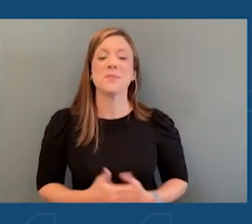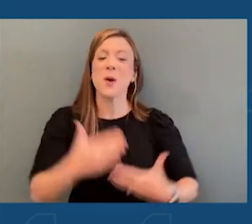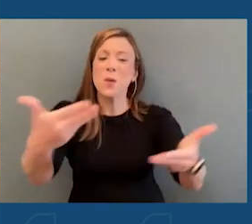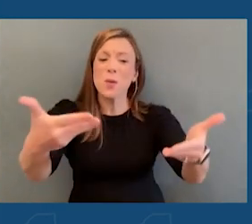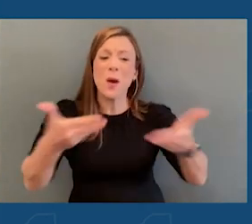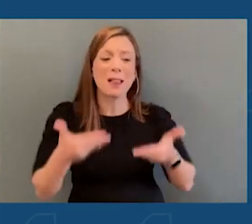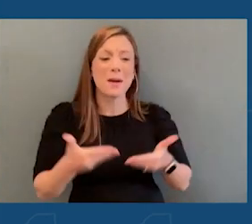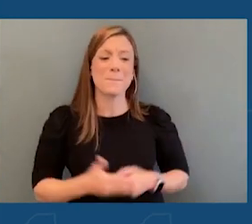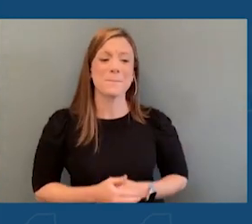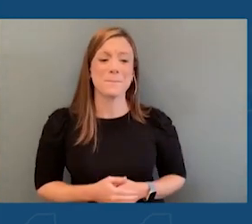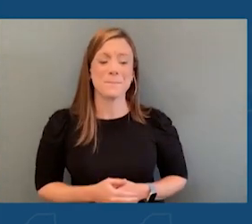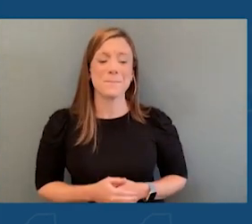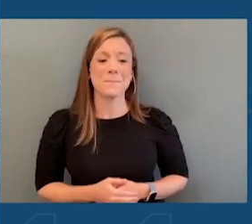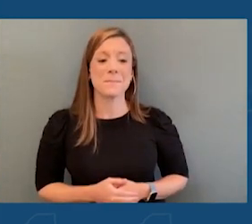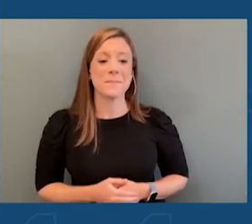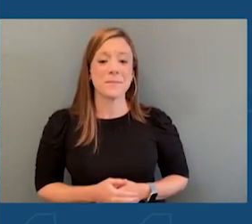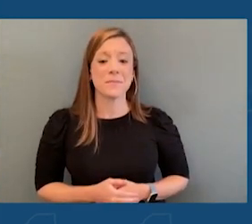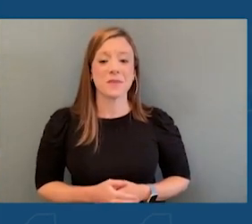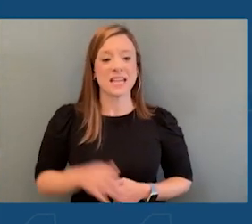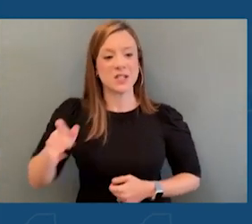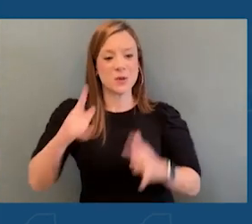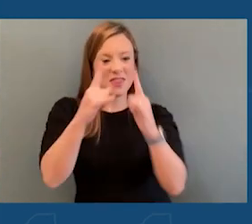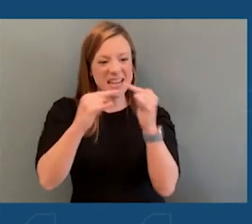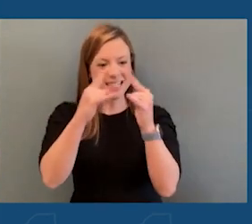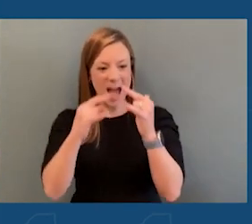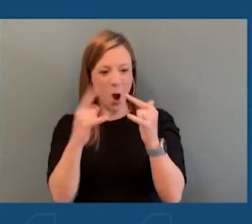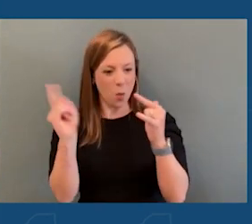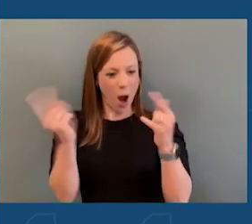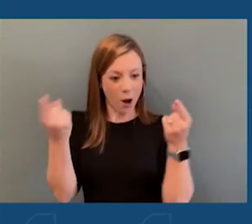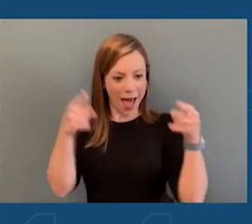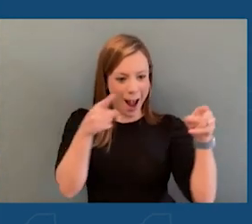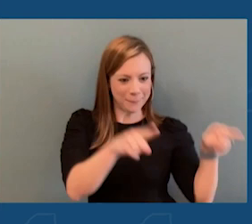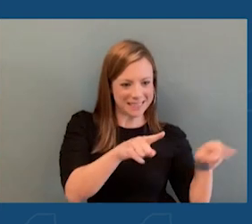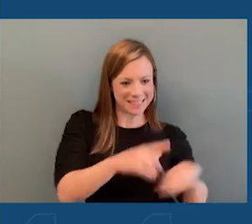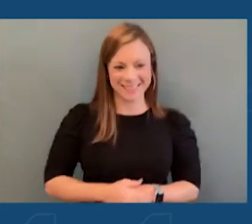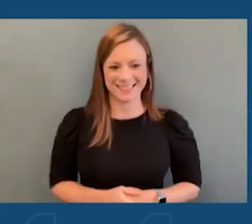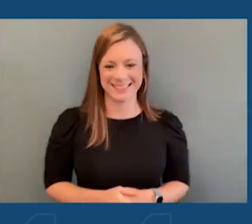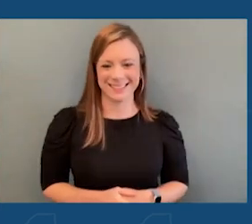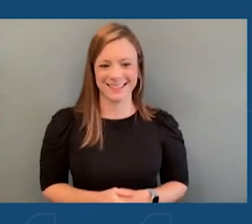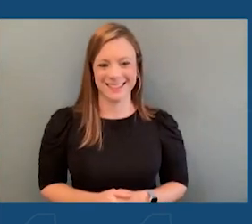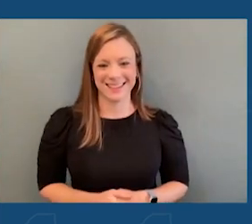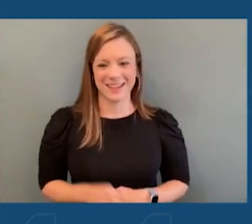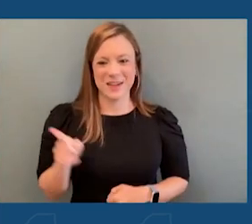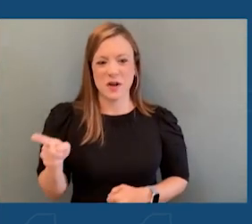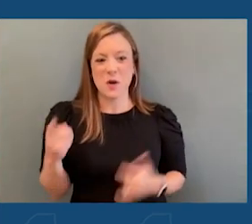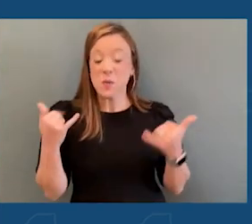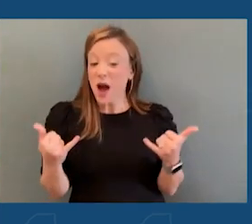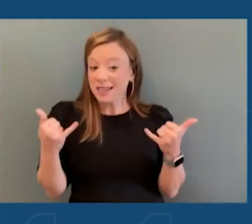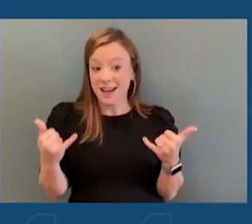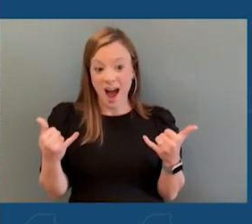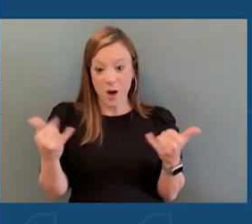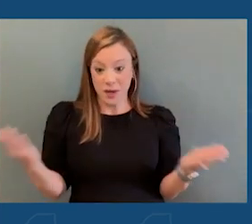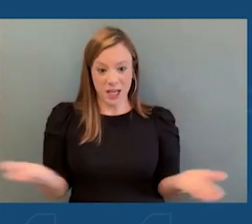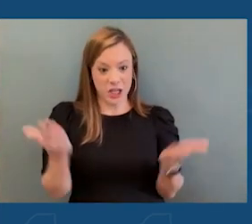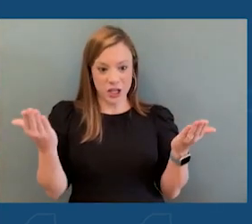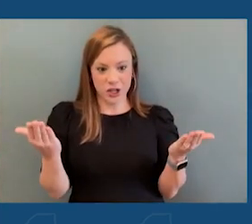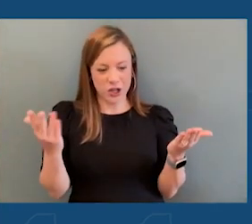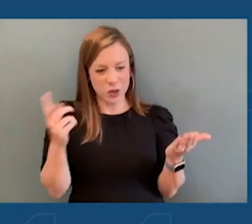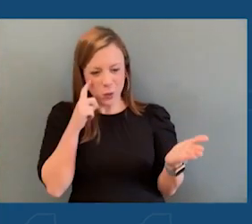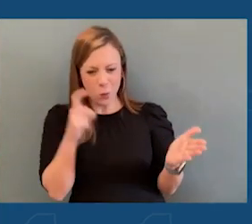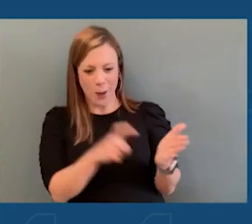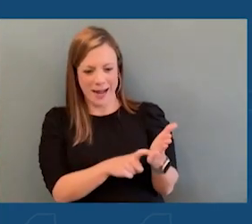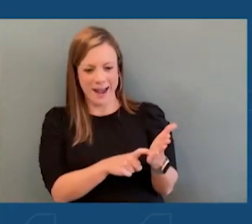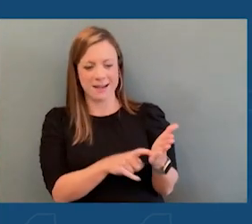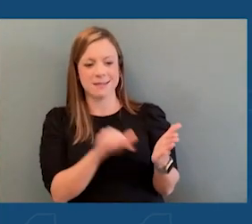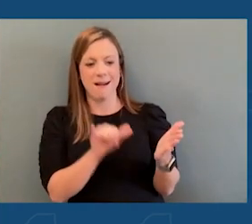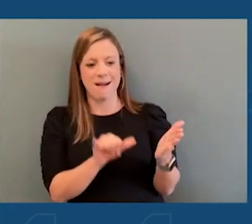to the tent where it happens. Right here, right now, you witness this, and this is a place, when